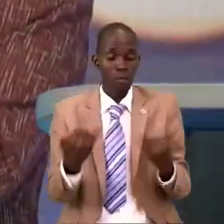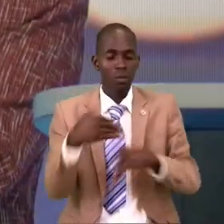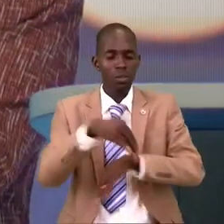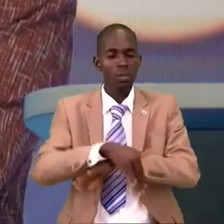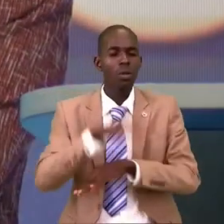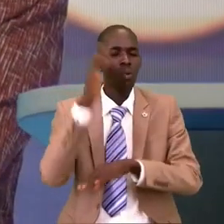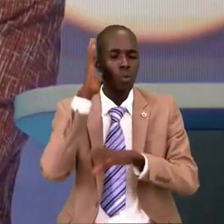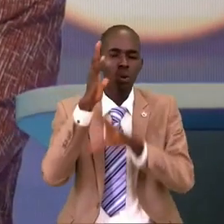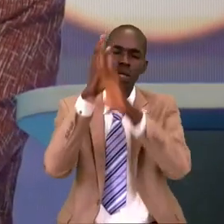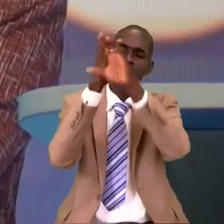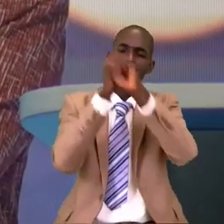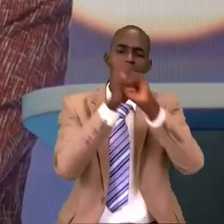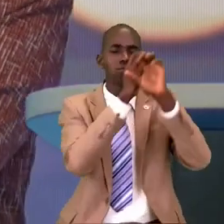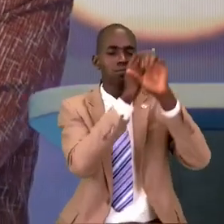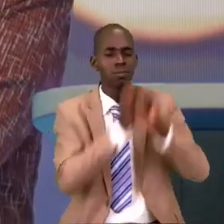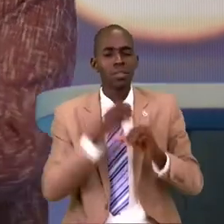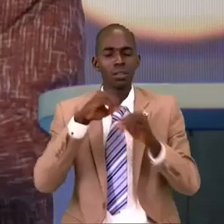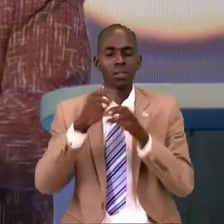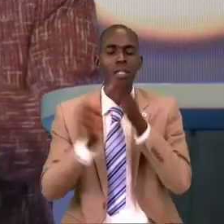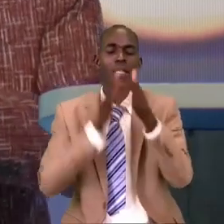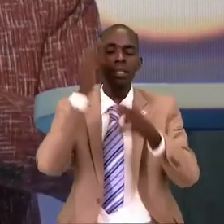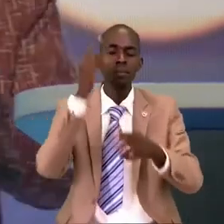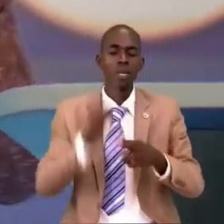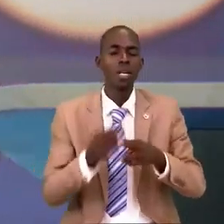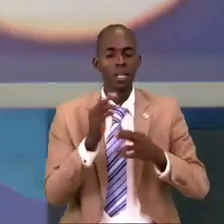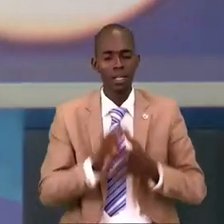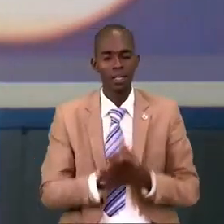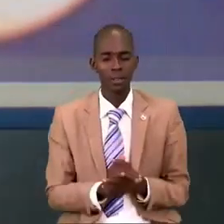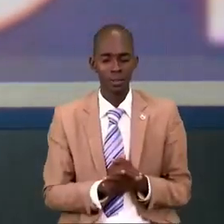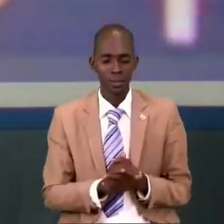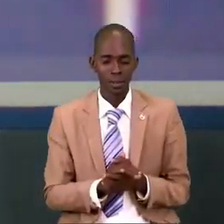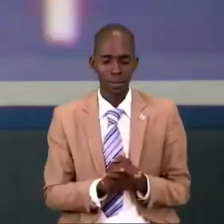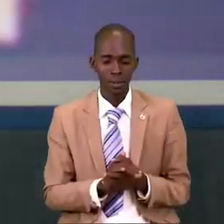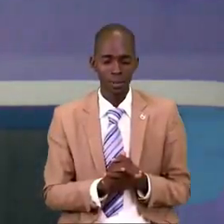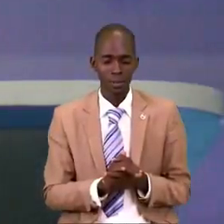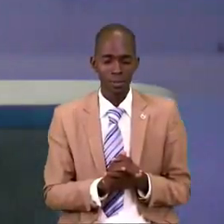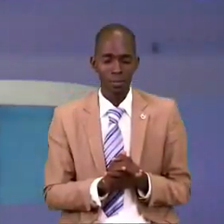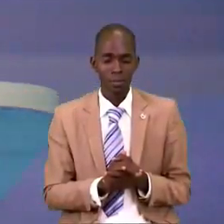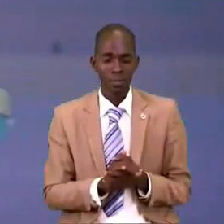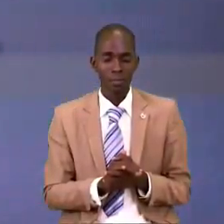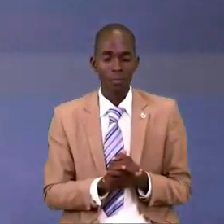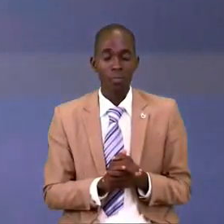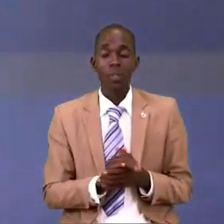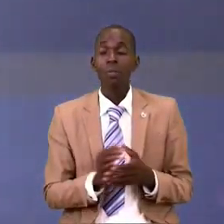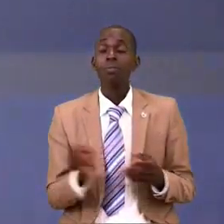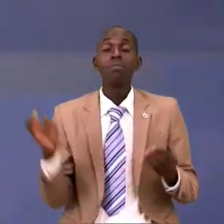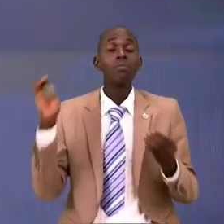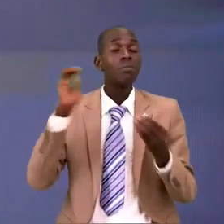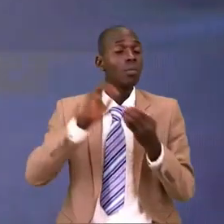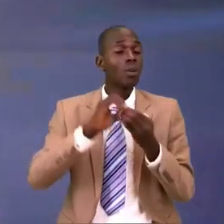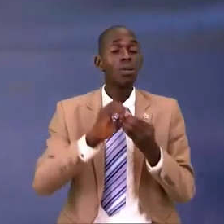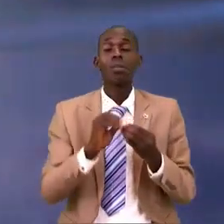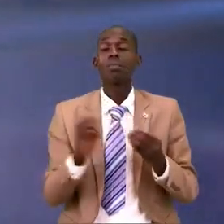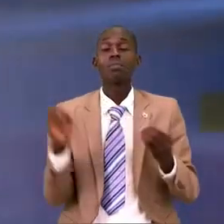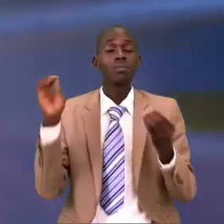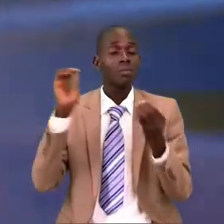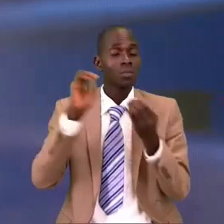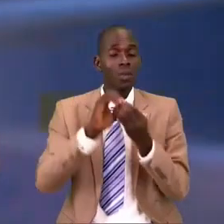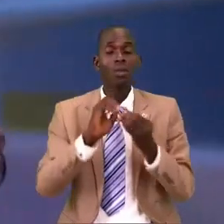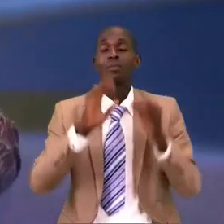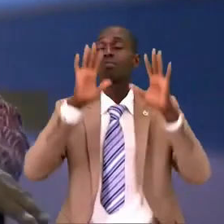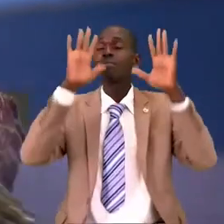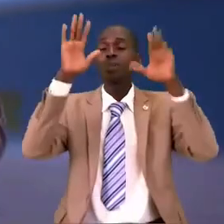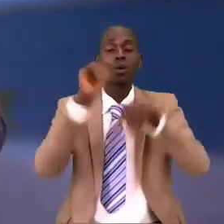Extraordinary, explosive miracle, explosive manifestation of the power of God in